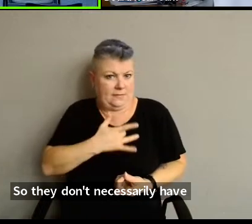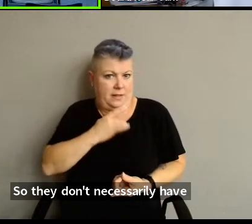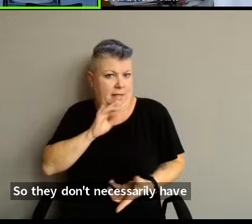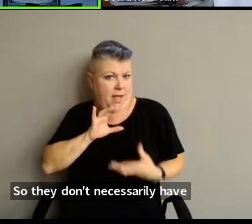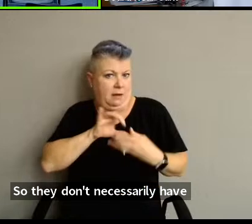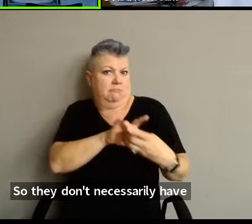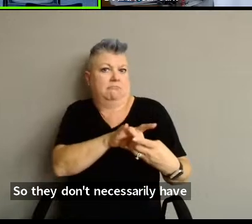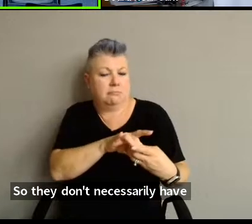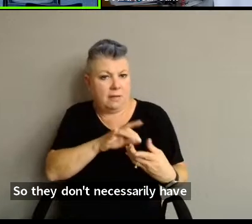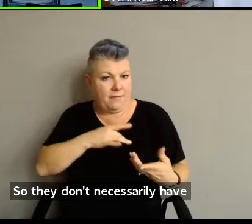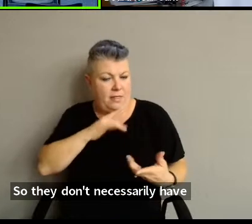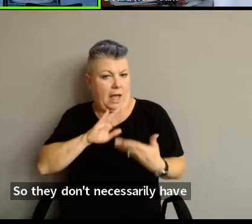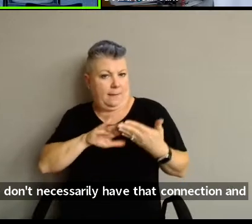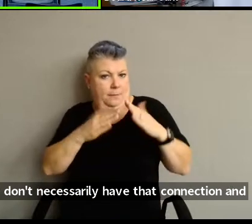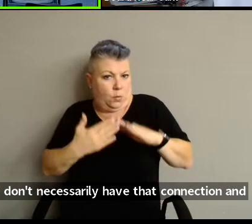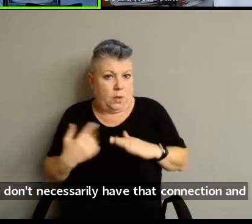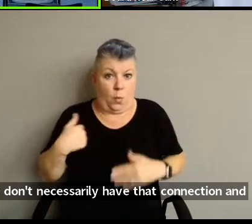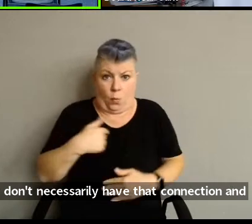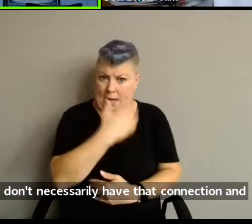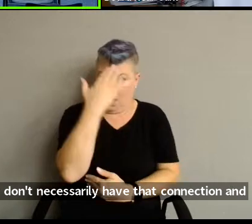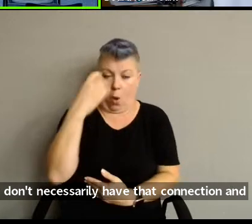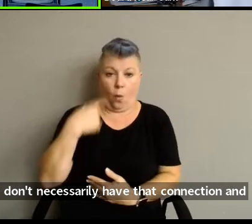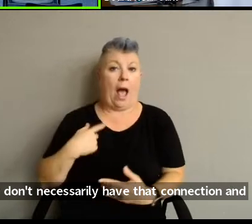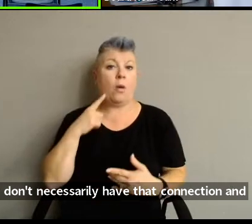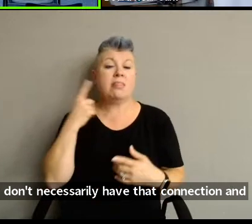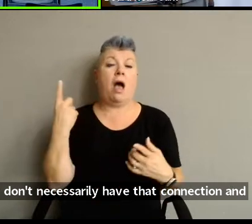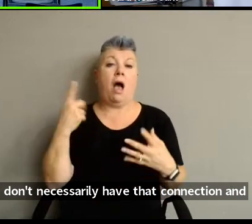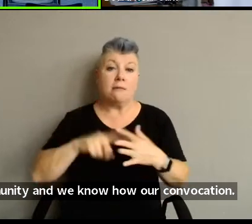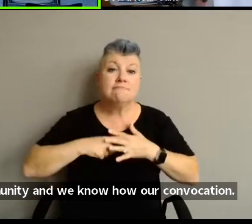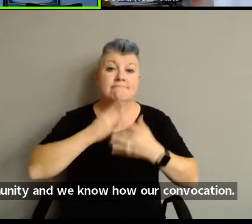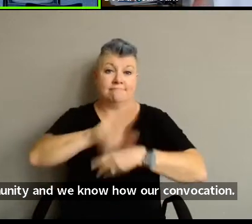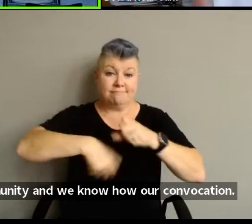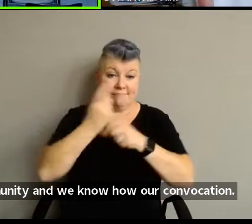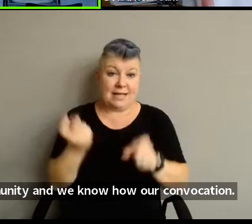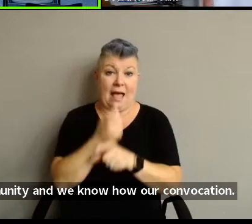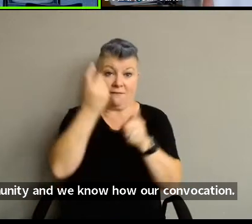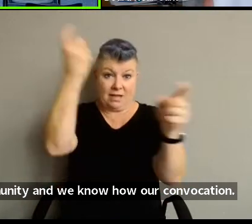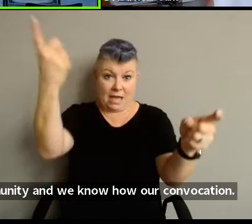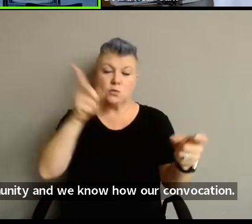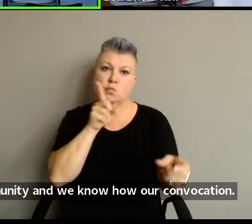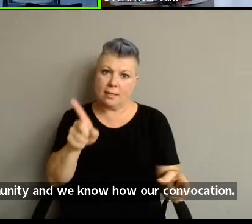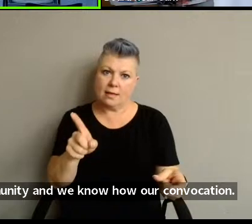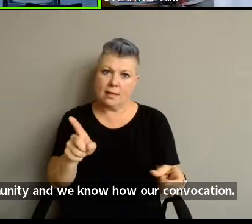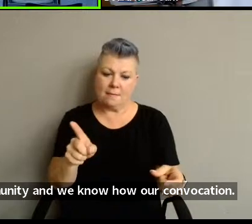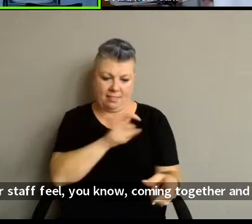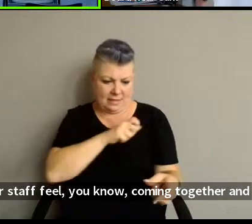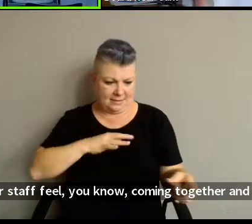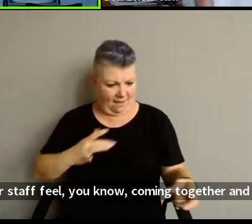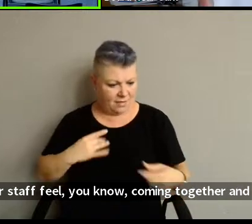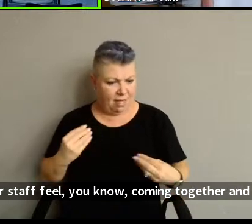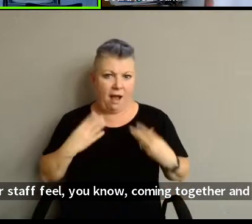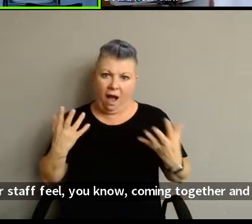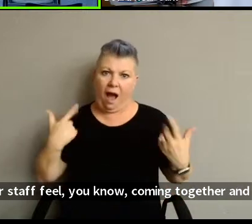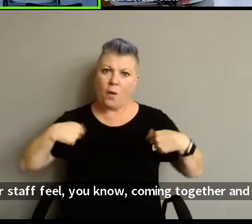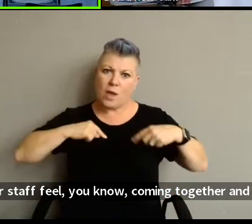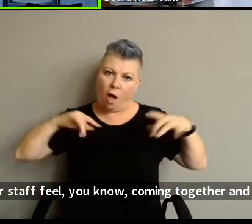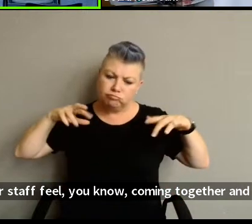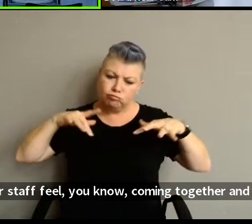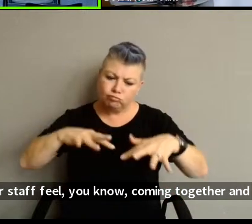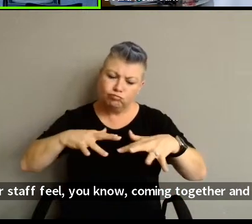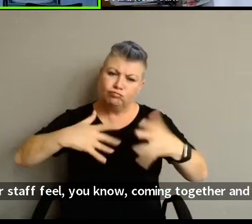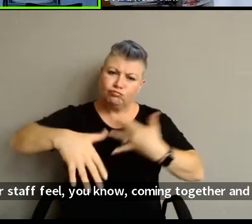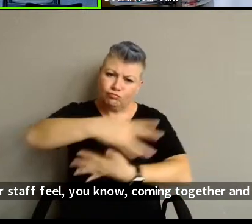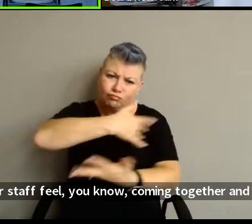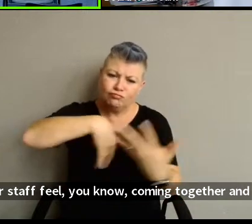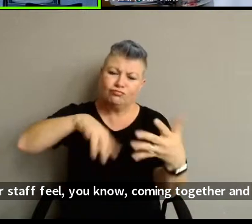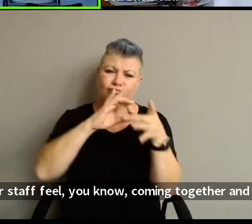And we know how our convocation made our staff feel, coming together and uniting. And this was a way to do that with that small